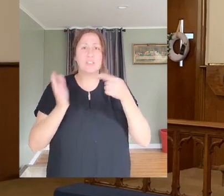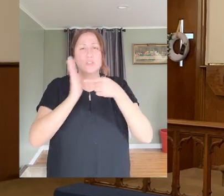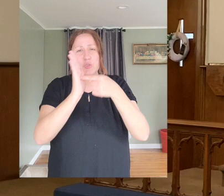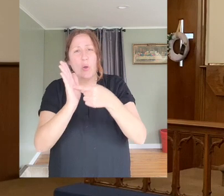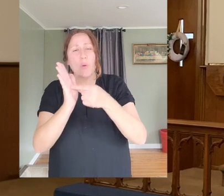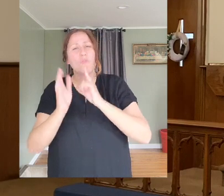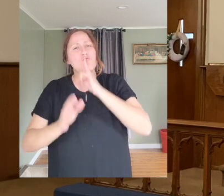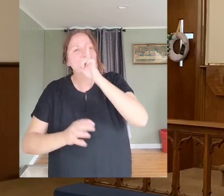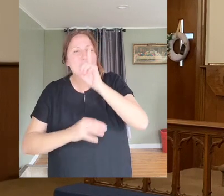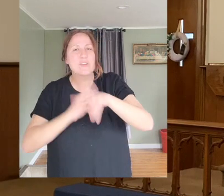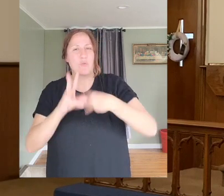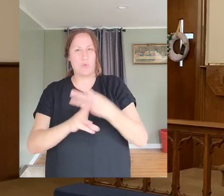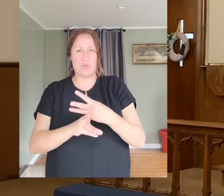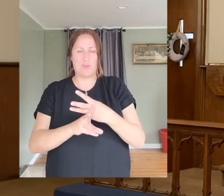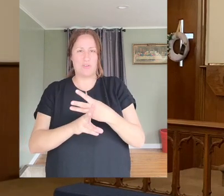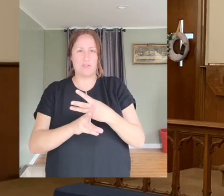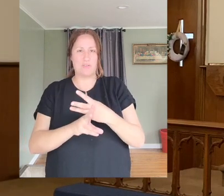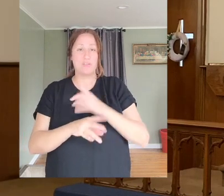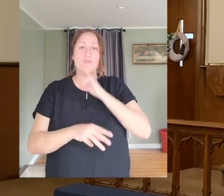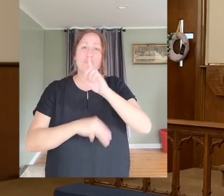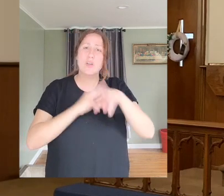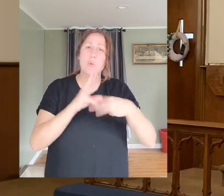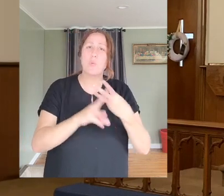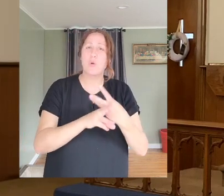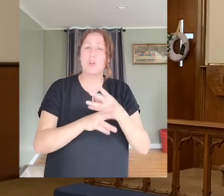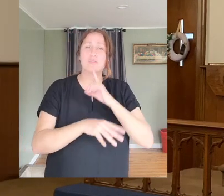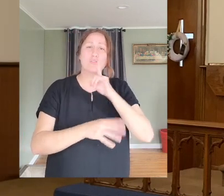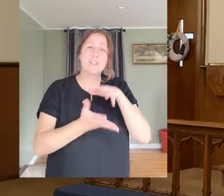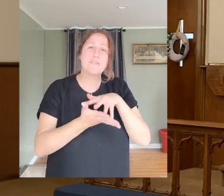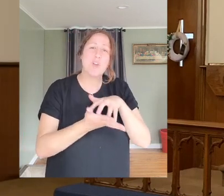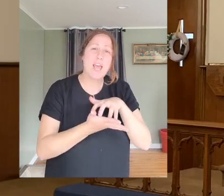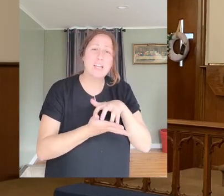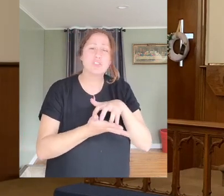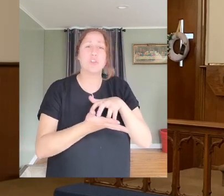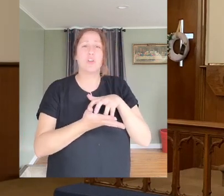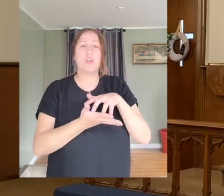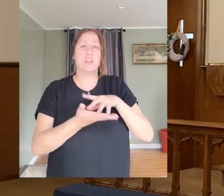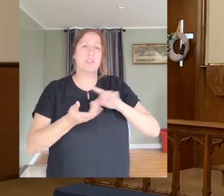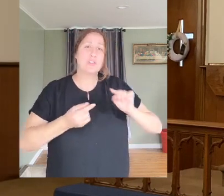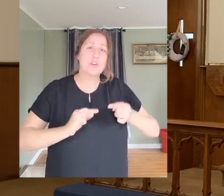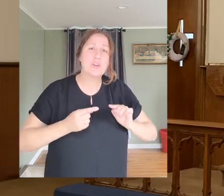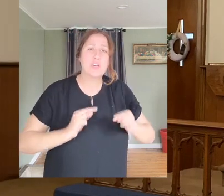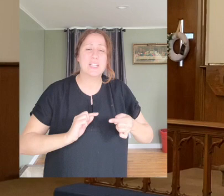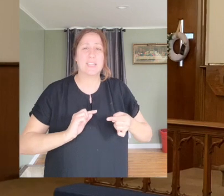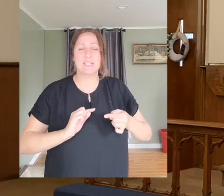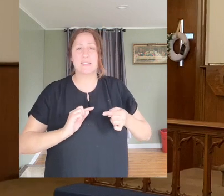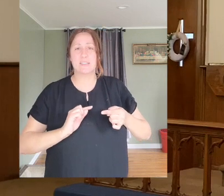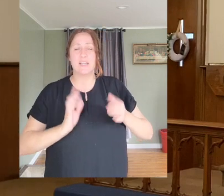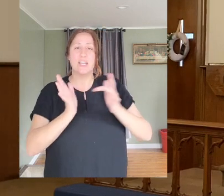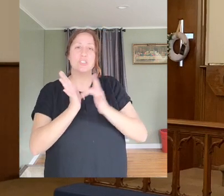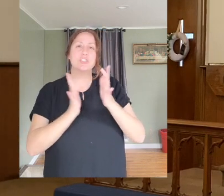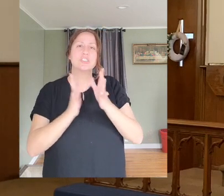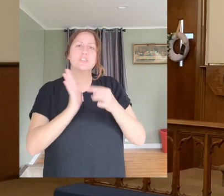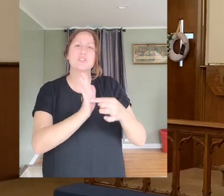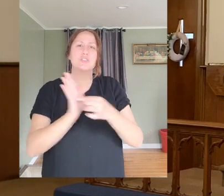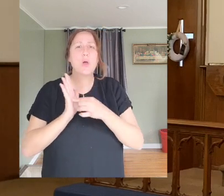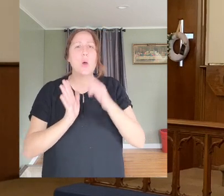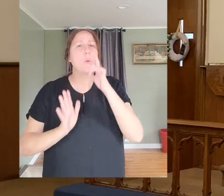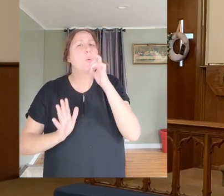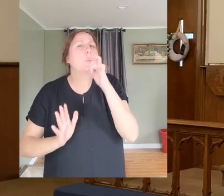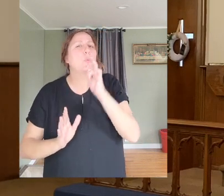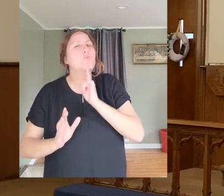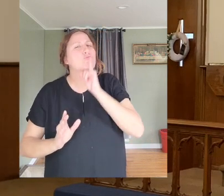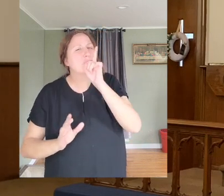is. Wonderful and fragile and hurting. And Jesus shows us who he